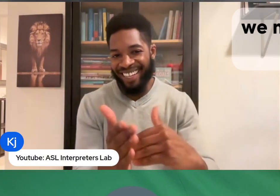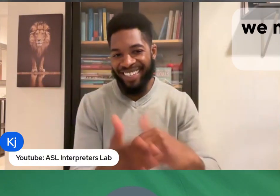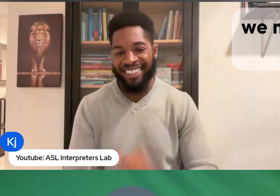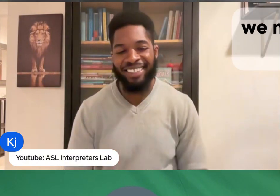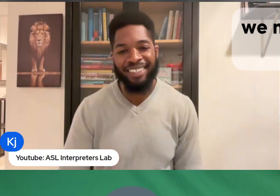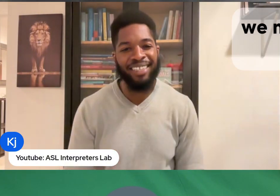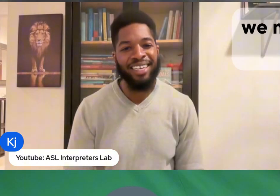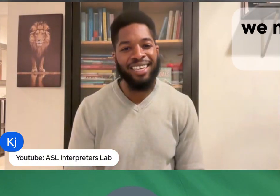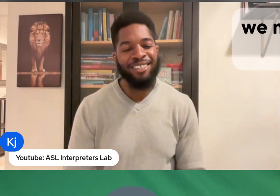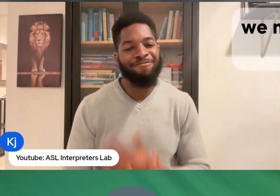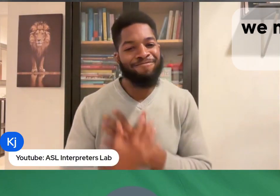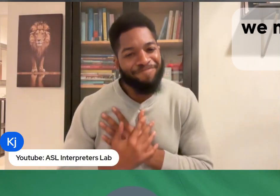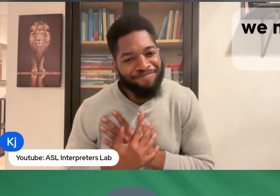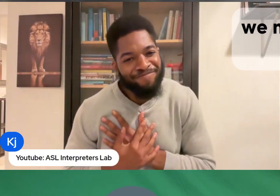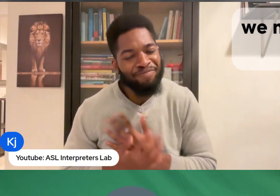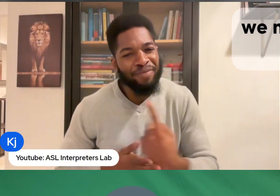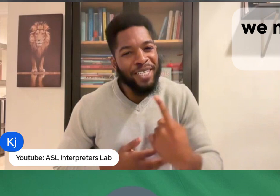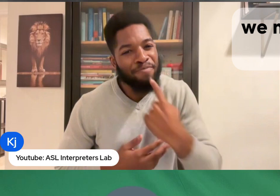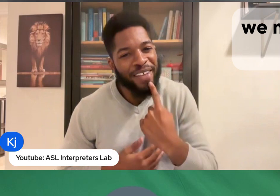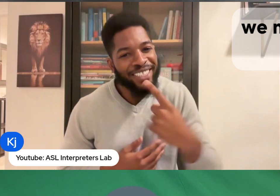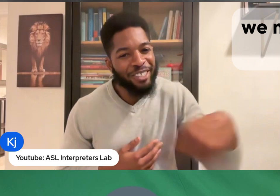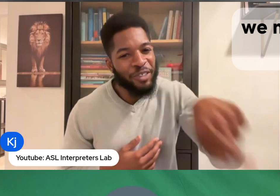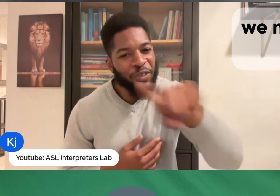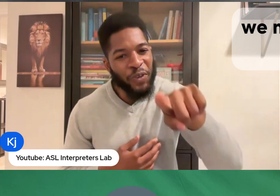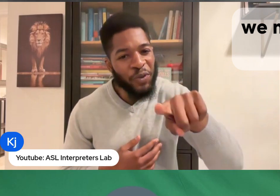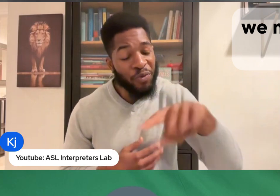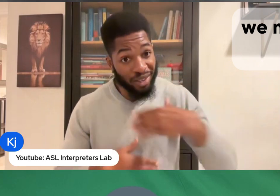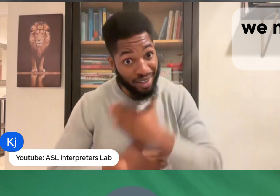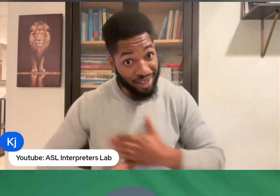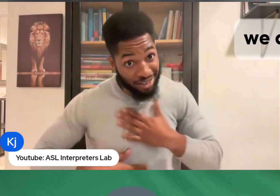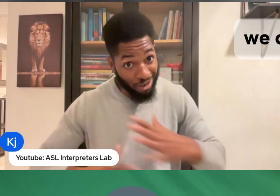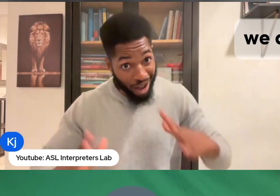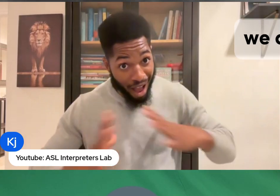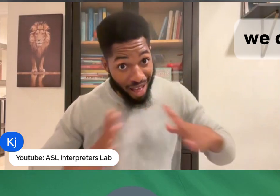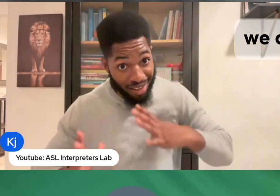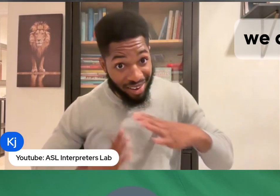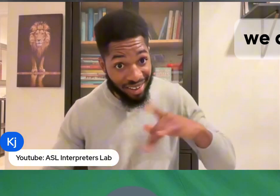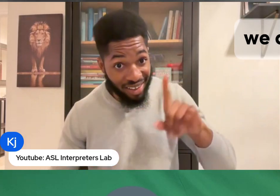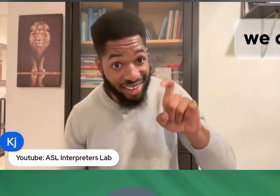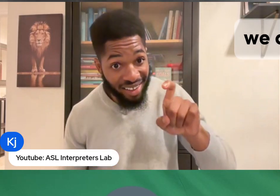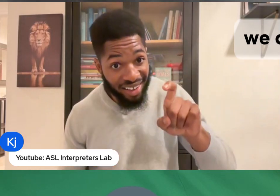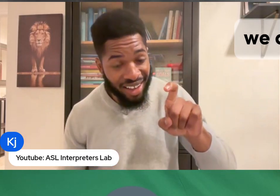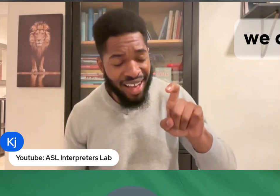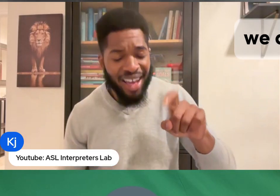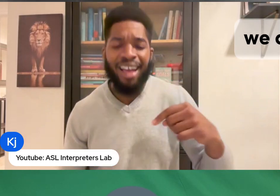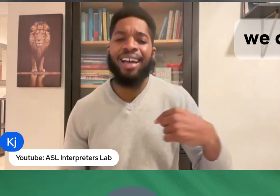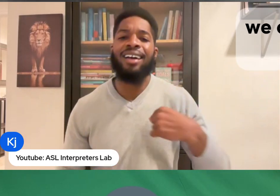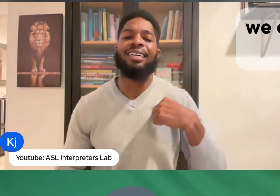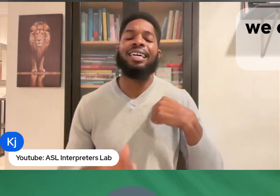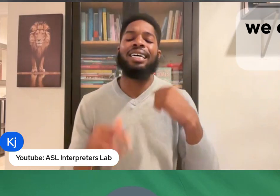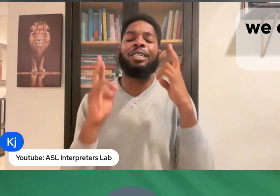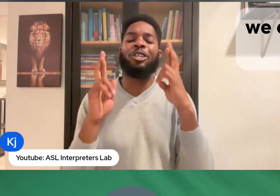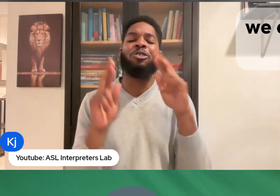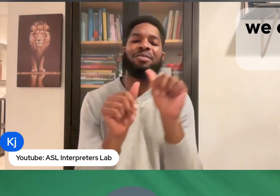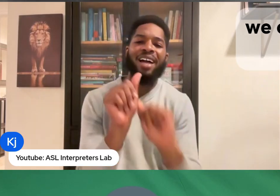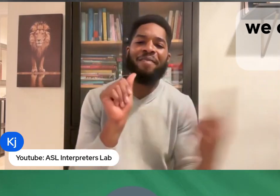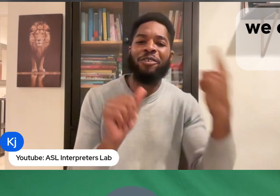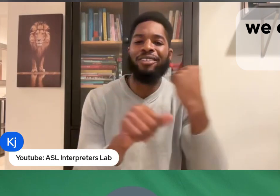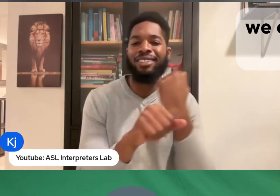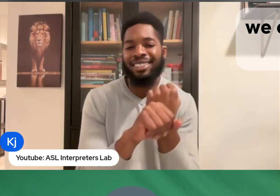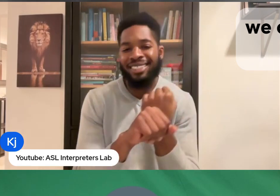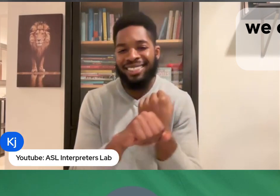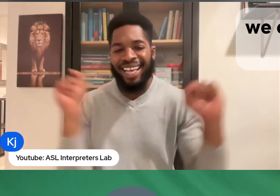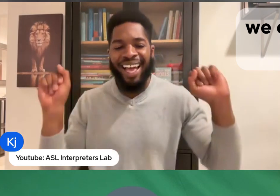We miss you, fans. How was your holiday season? We are hoping everyone is safe. We are hoping everyone